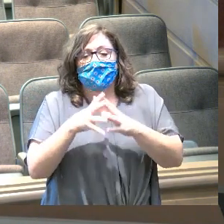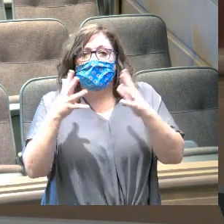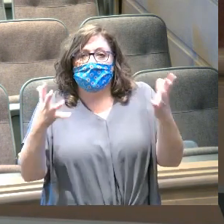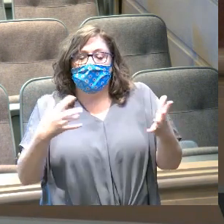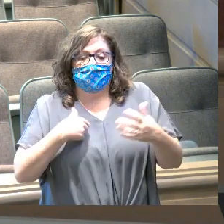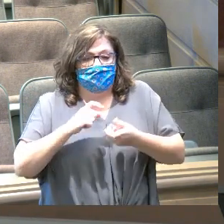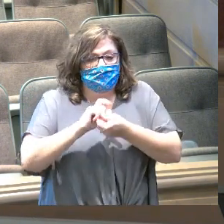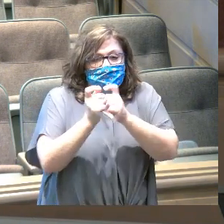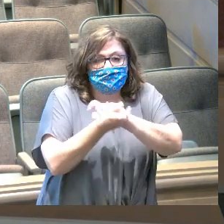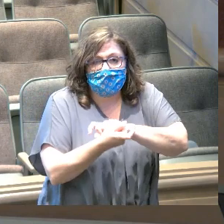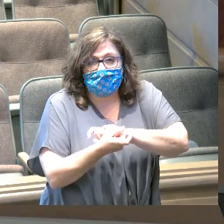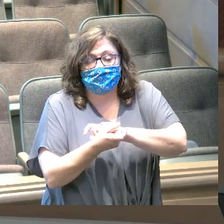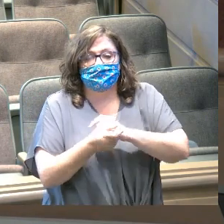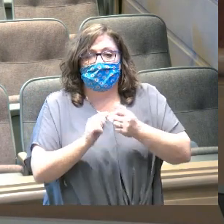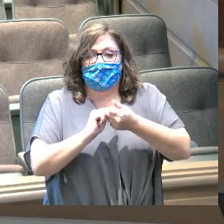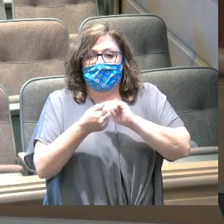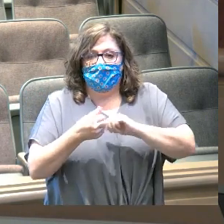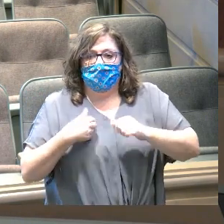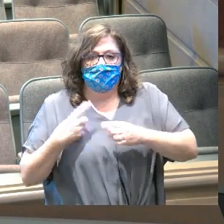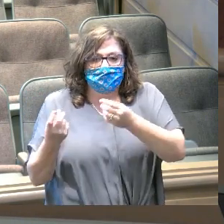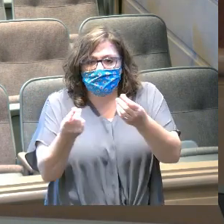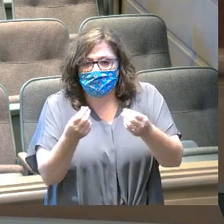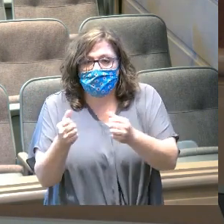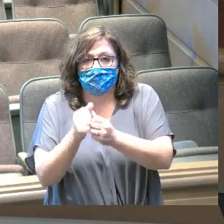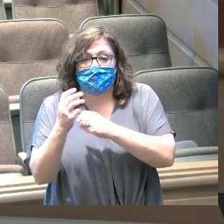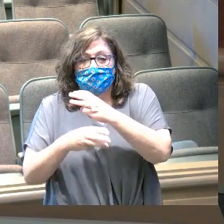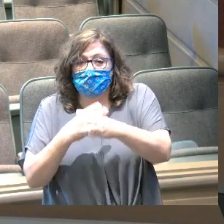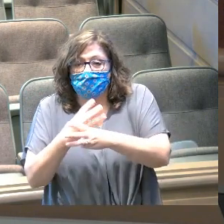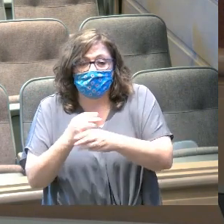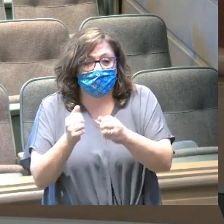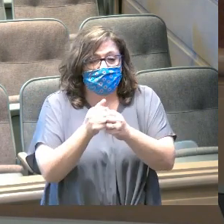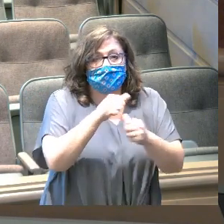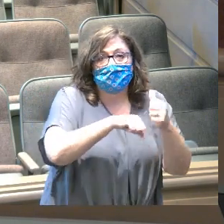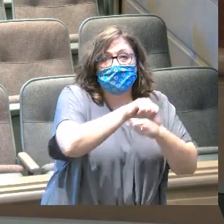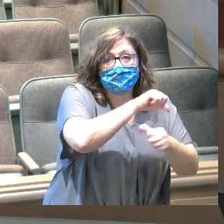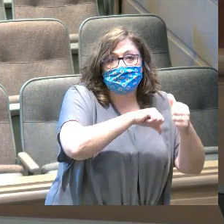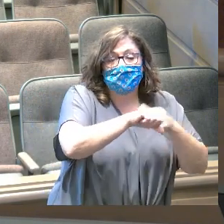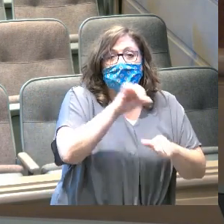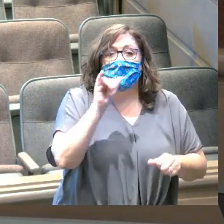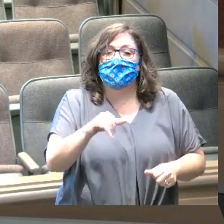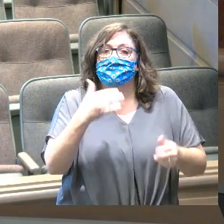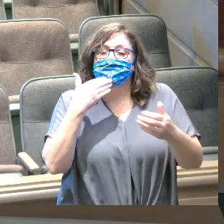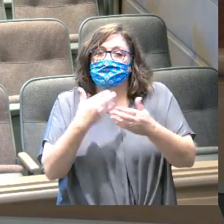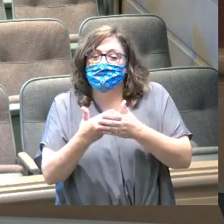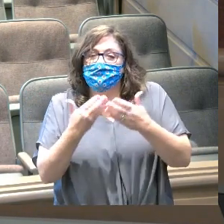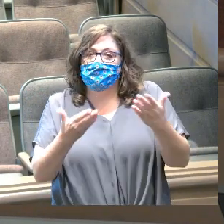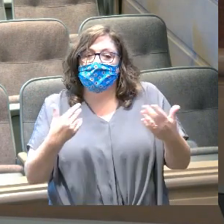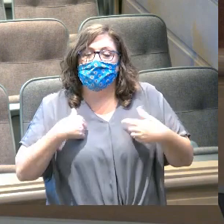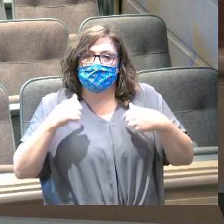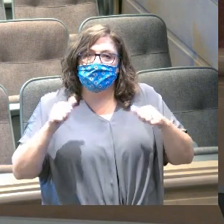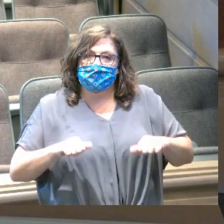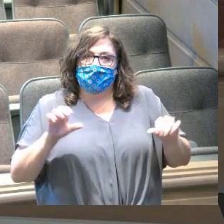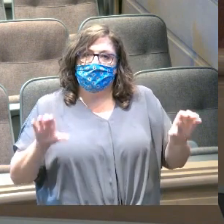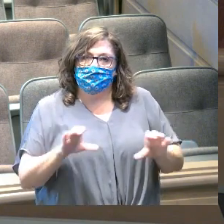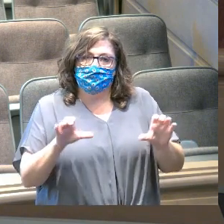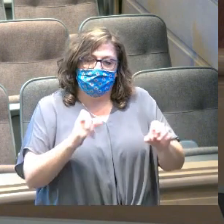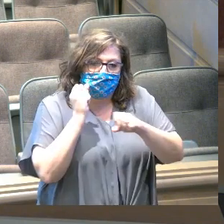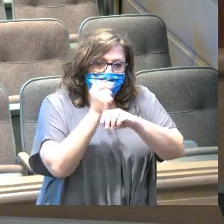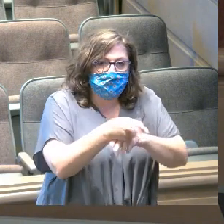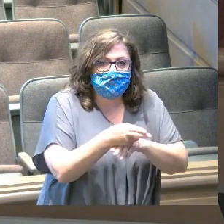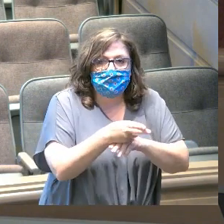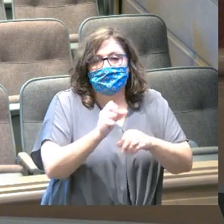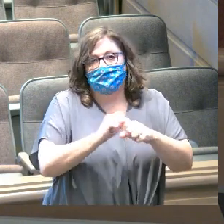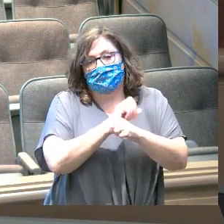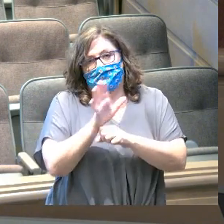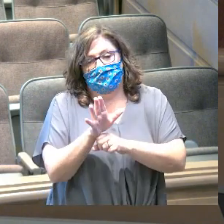that we deal with the world, the way we deal with each other, that are good things in combating this virus. And I want us to continue to